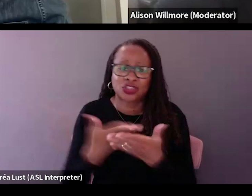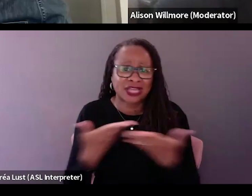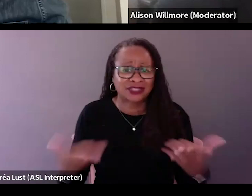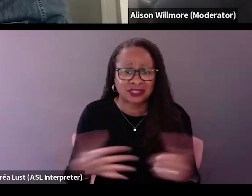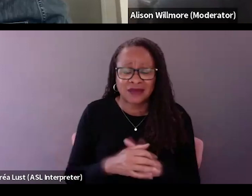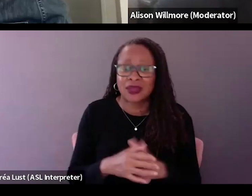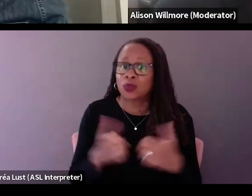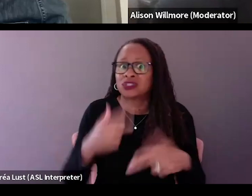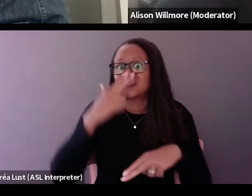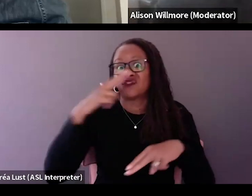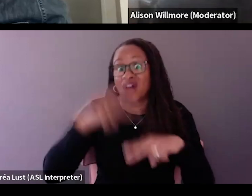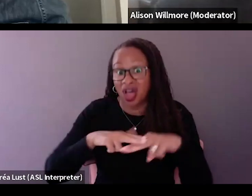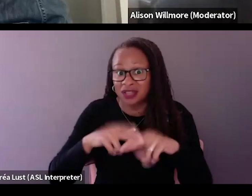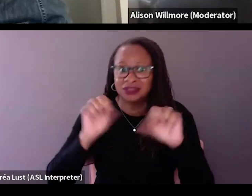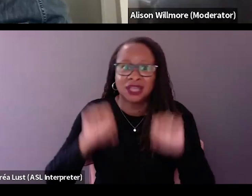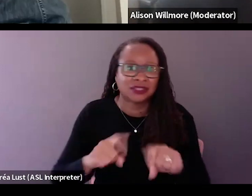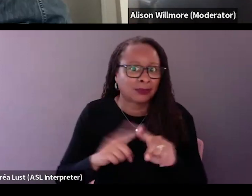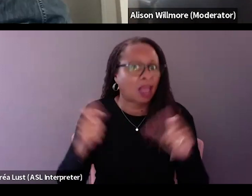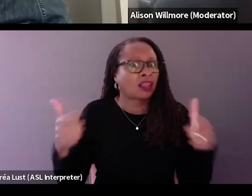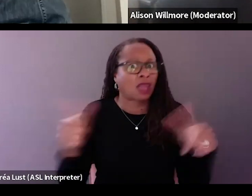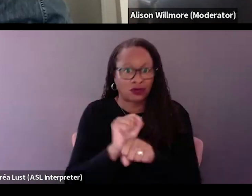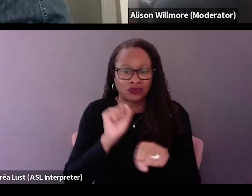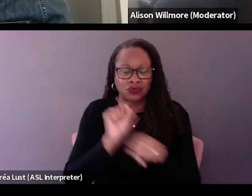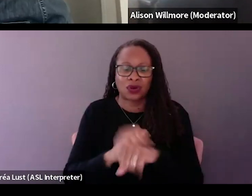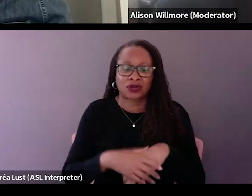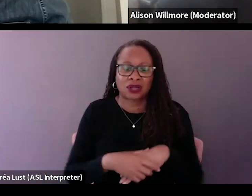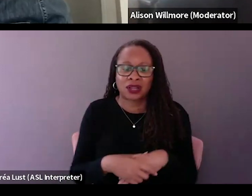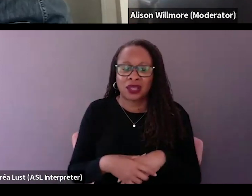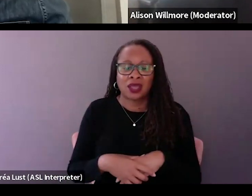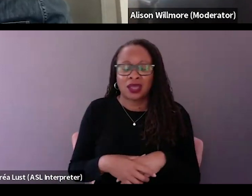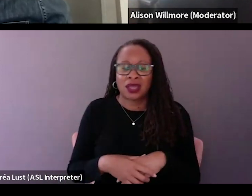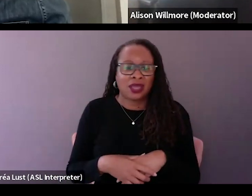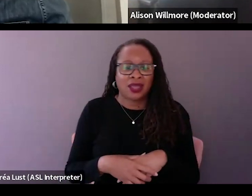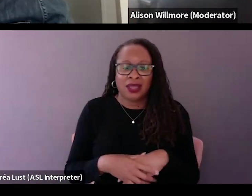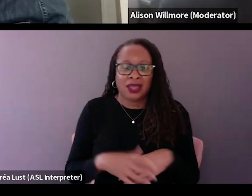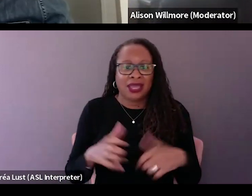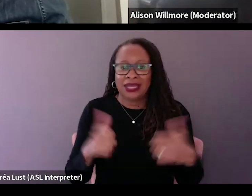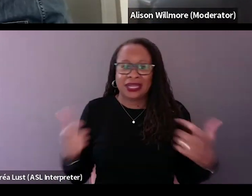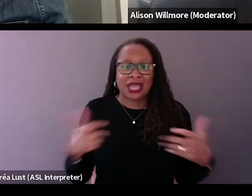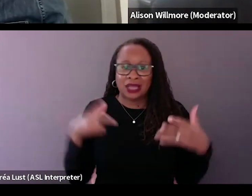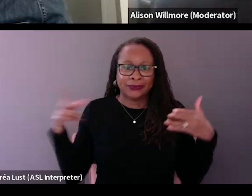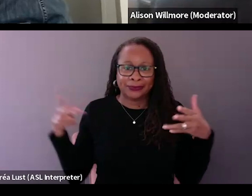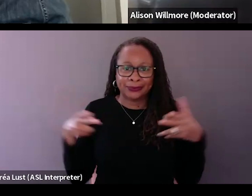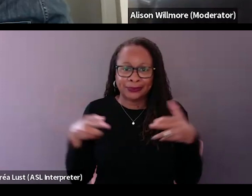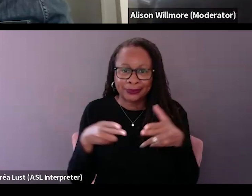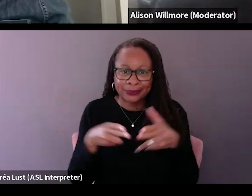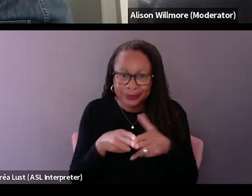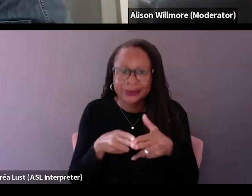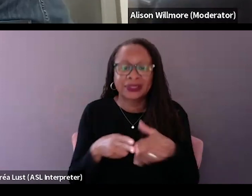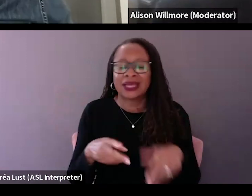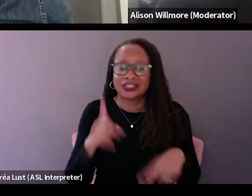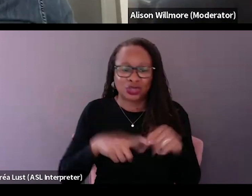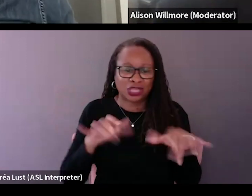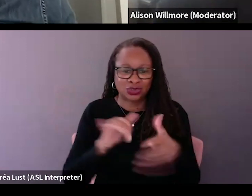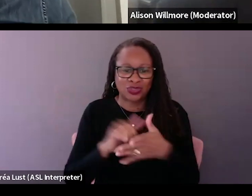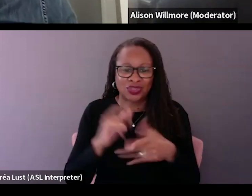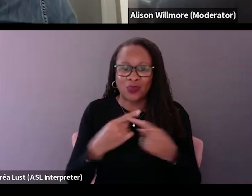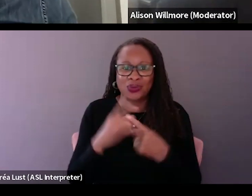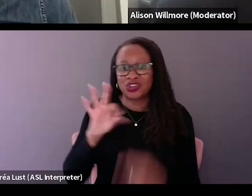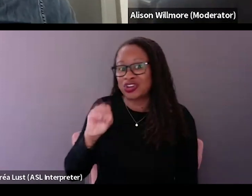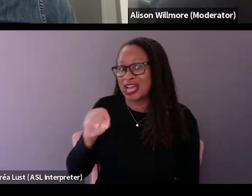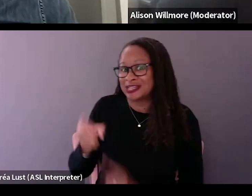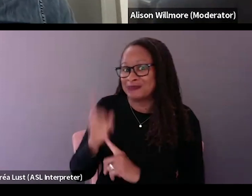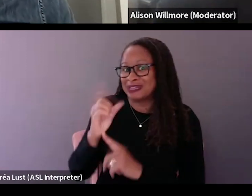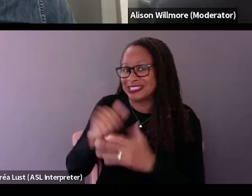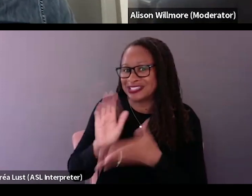so fun to film, and it just got majorly trimmed down because you can't do that once you're 90 minutes into a film. But it was a